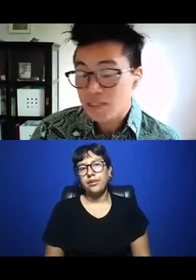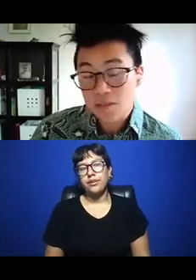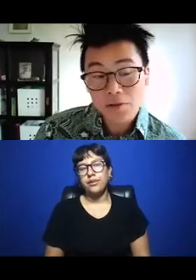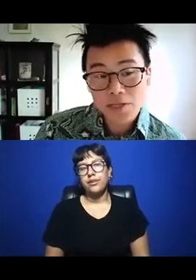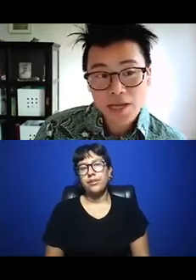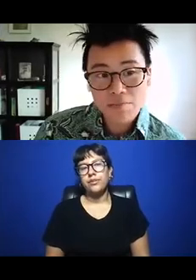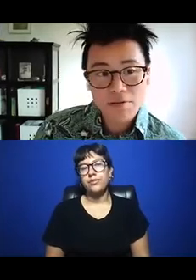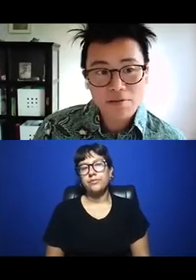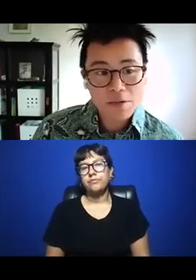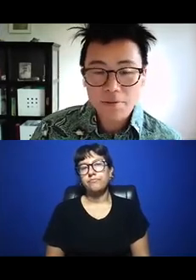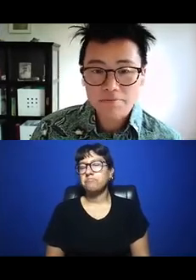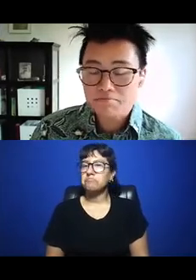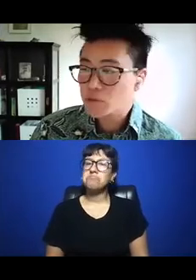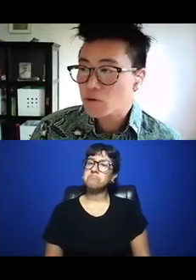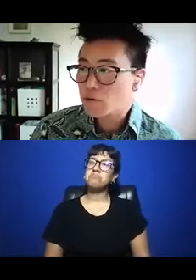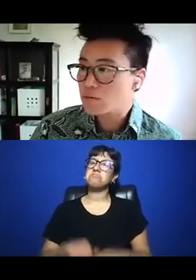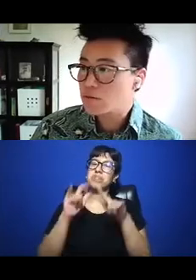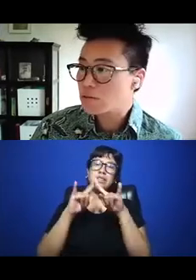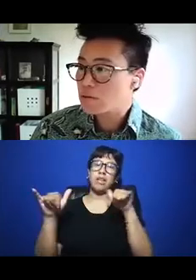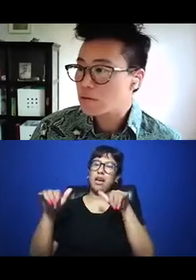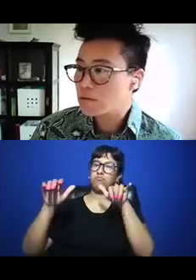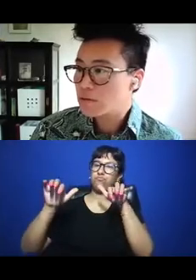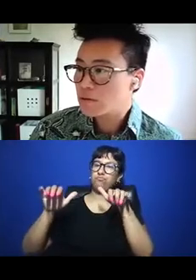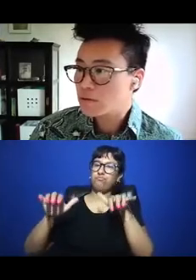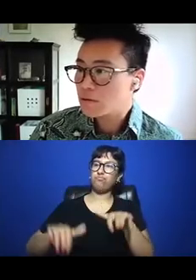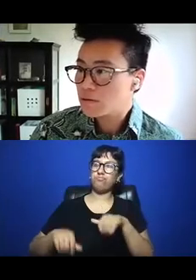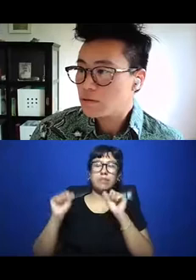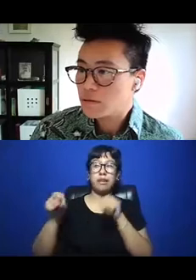And you can similarly type with other people. So